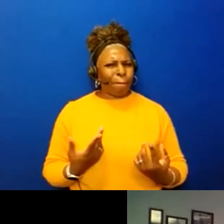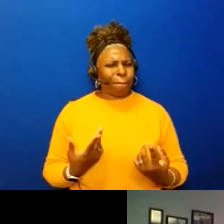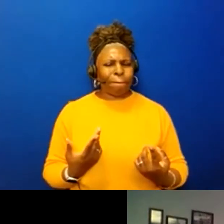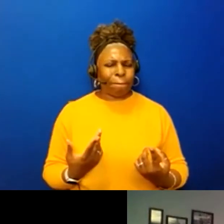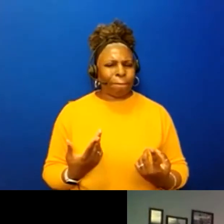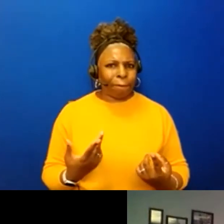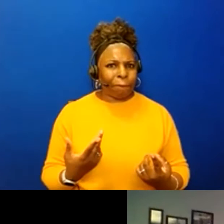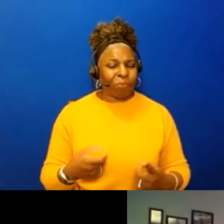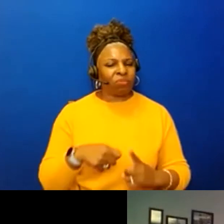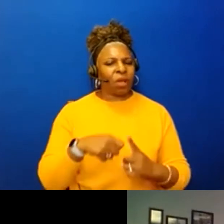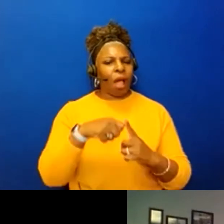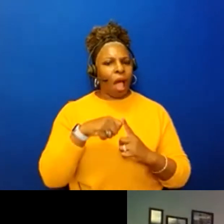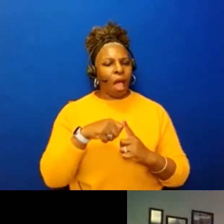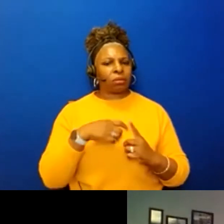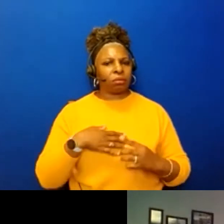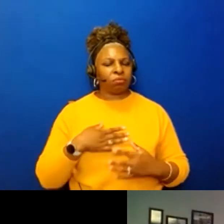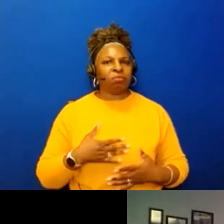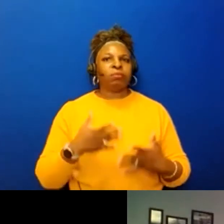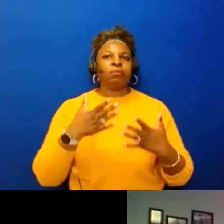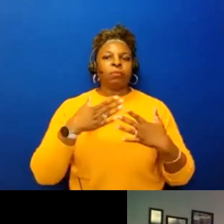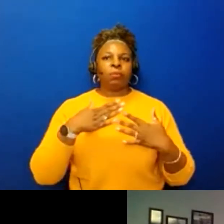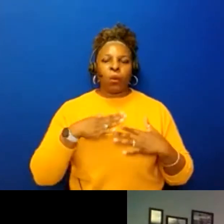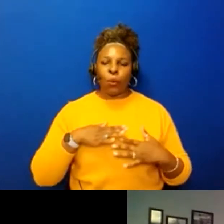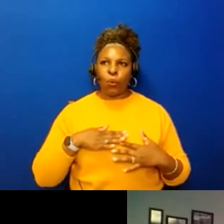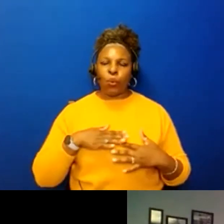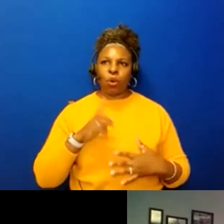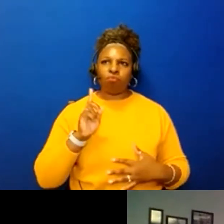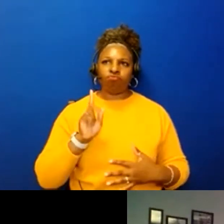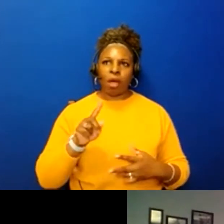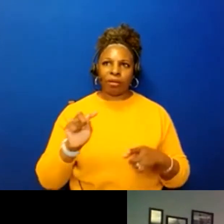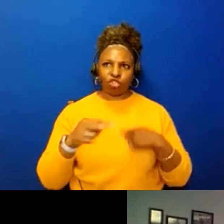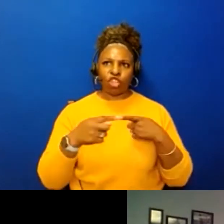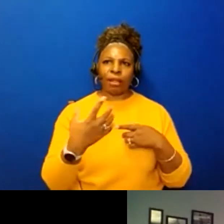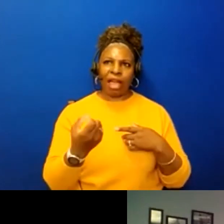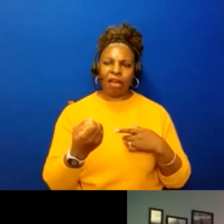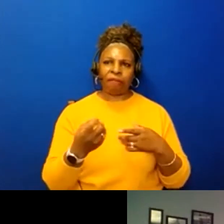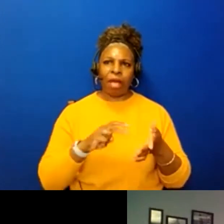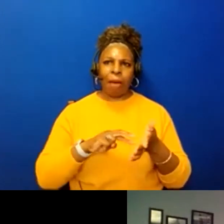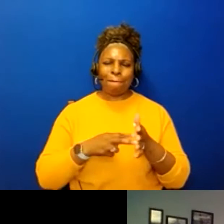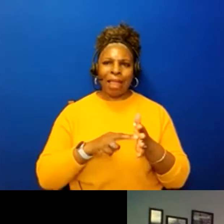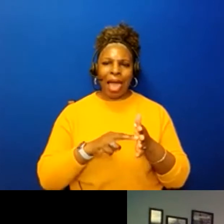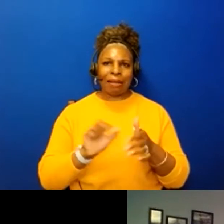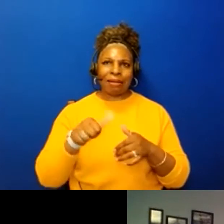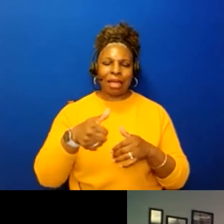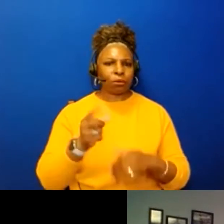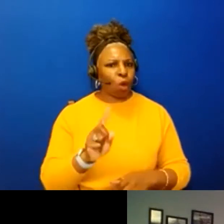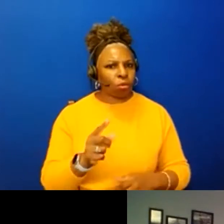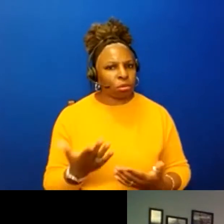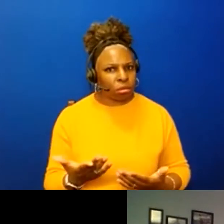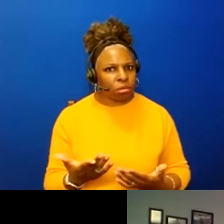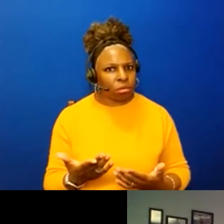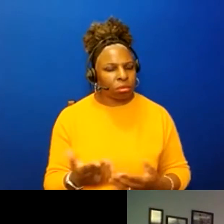have a deep breath and think, right, okay, what's my plan now? Well, that's actually really interestingly connected to my next